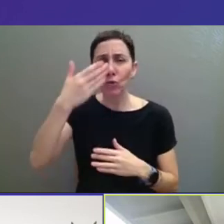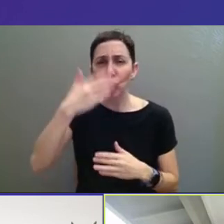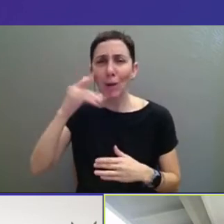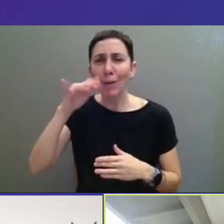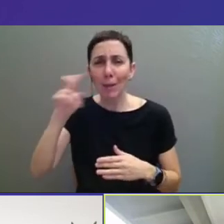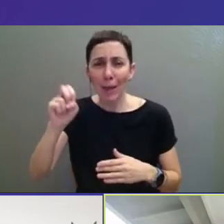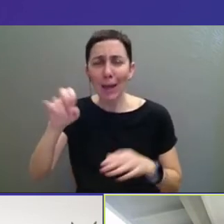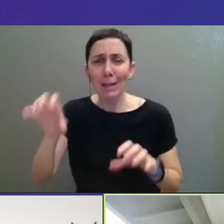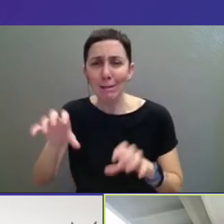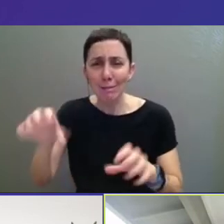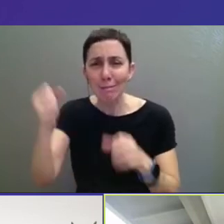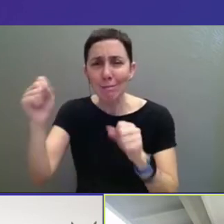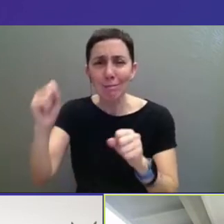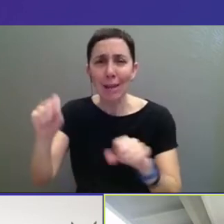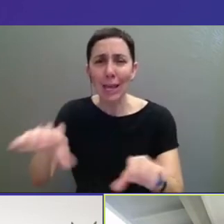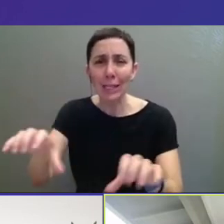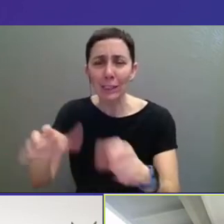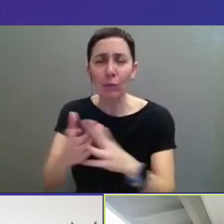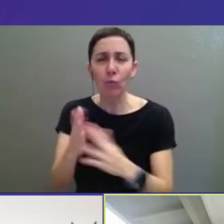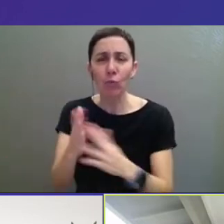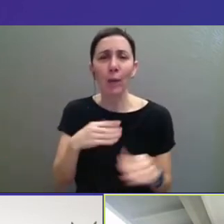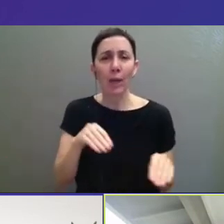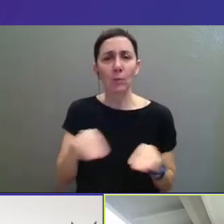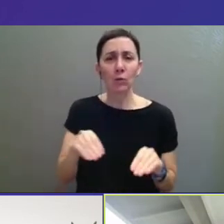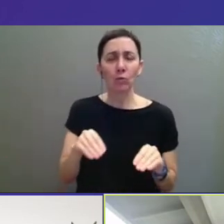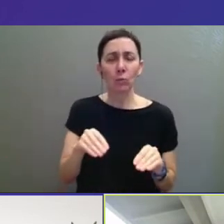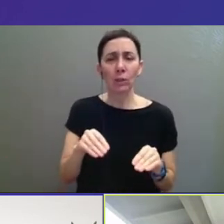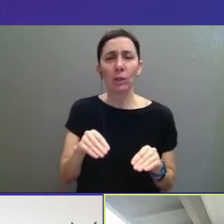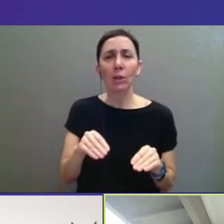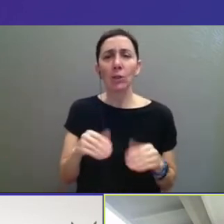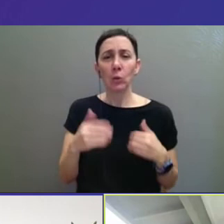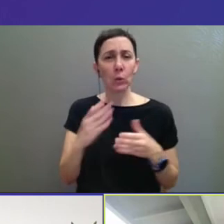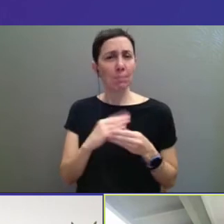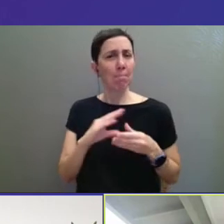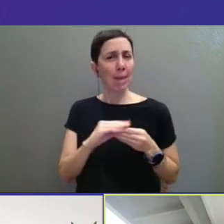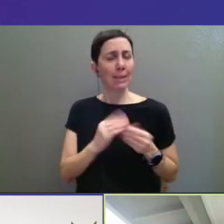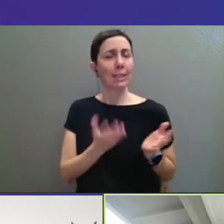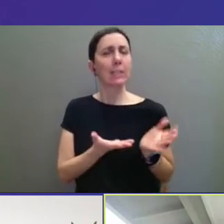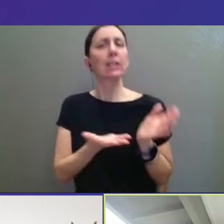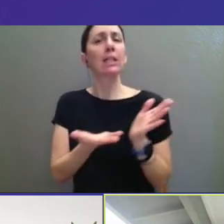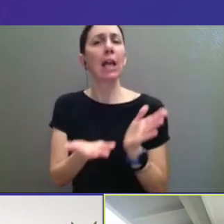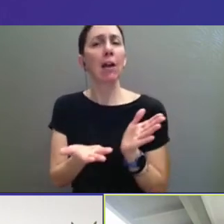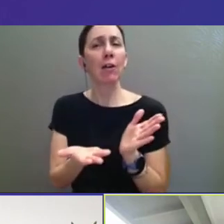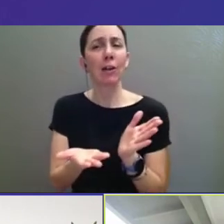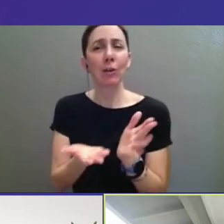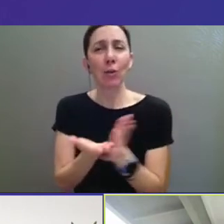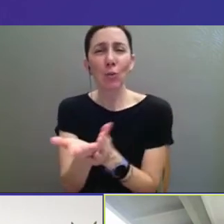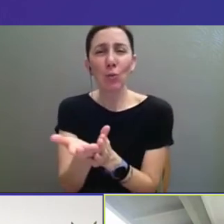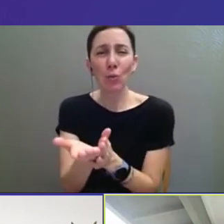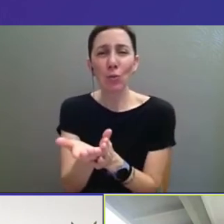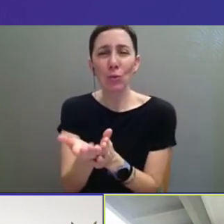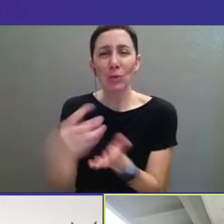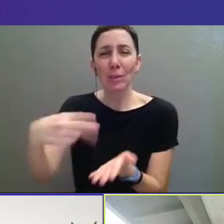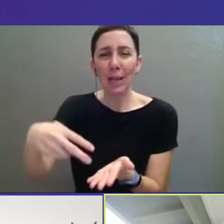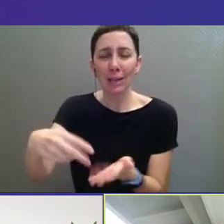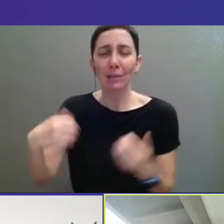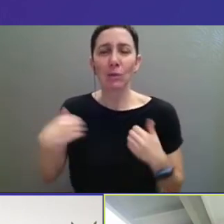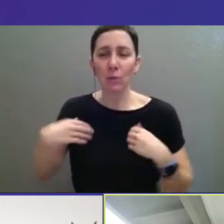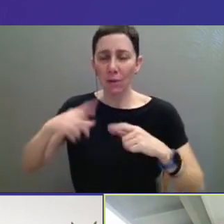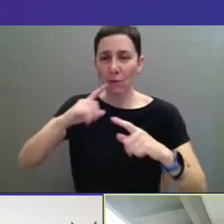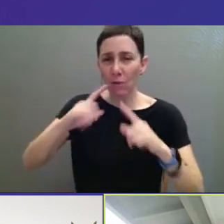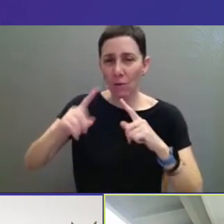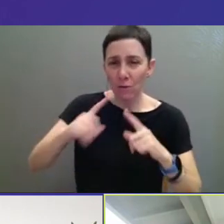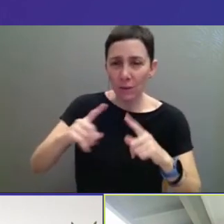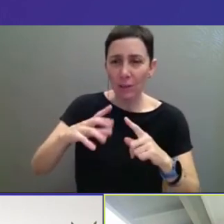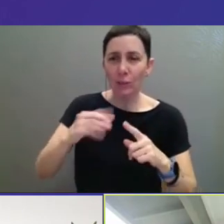movement practice to carry a certain message forward and be able to have conversations and to continue that dialogue into other